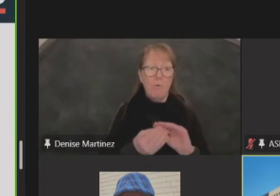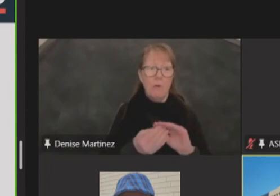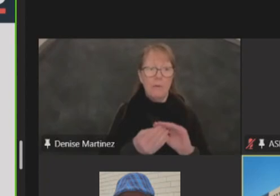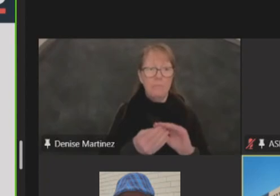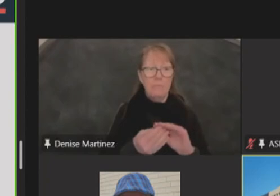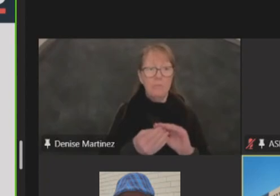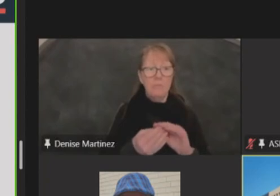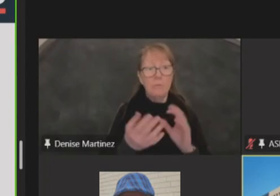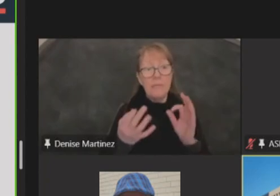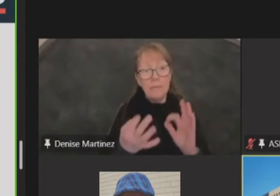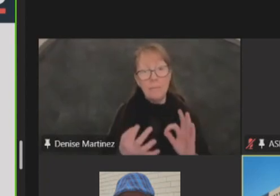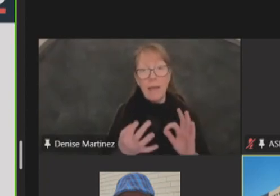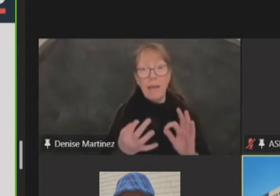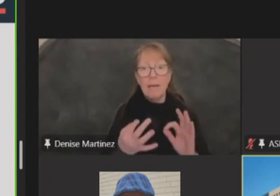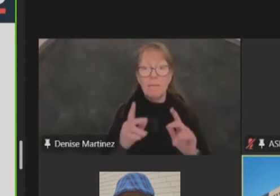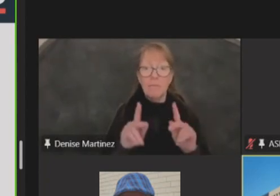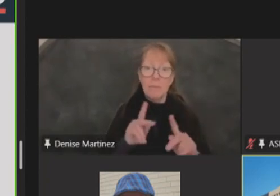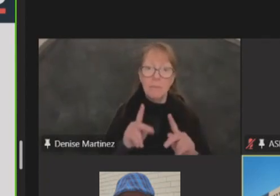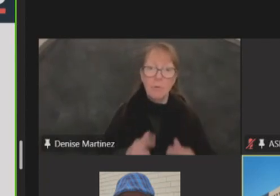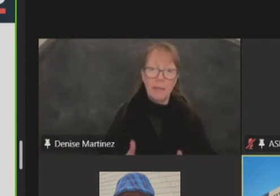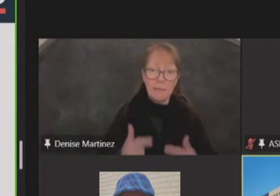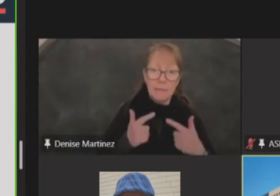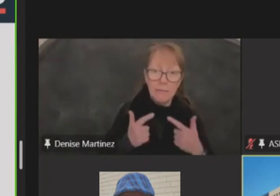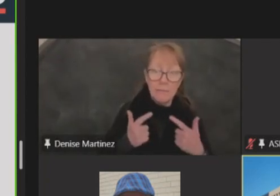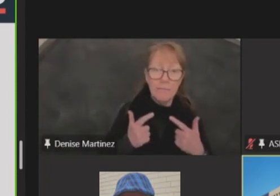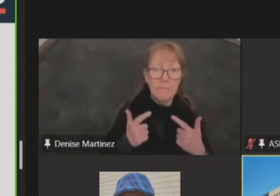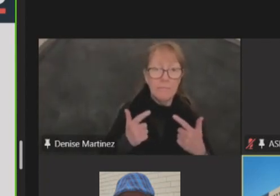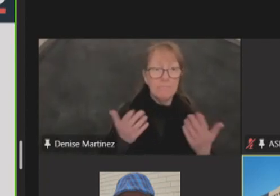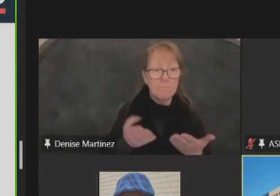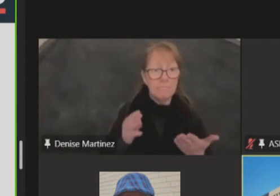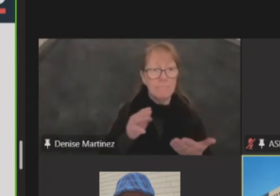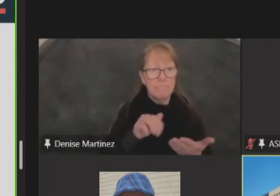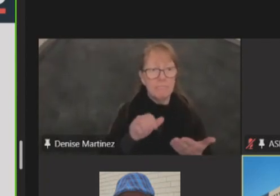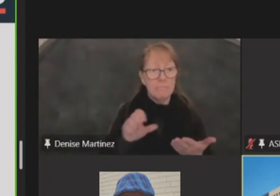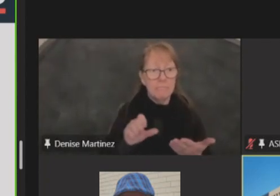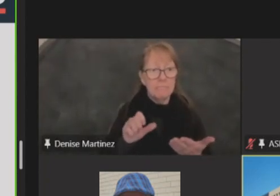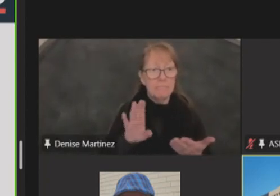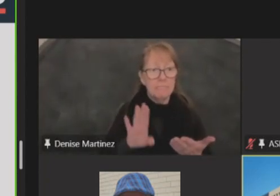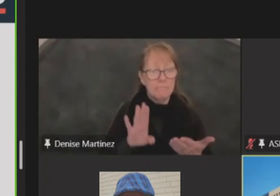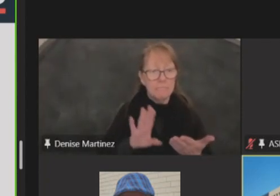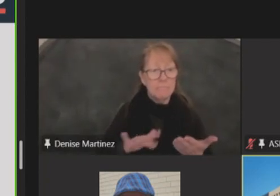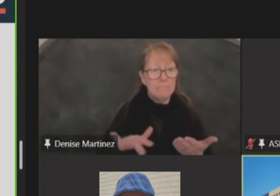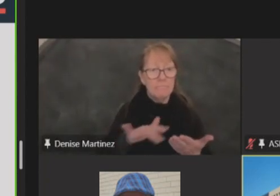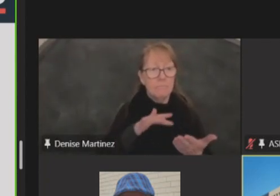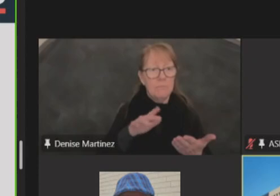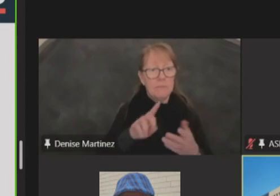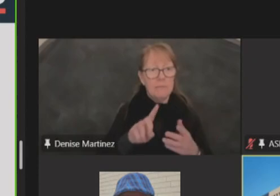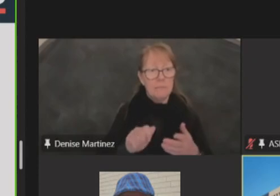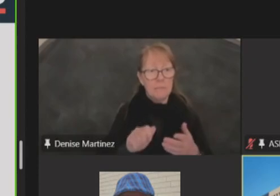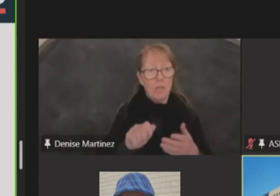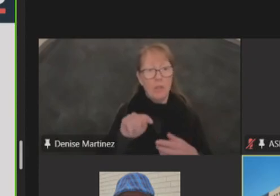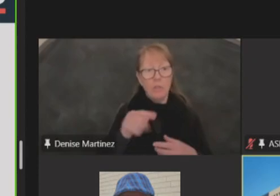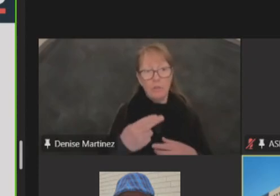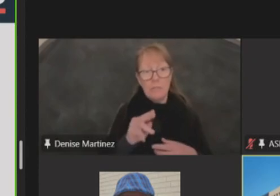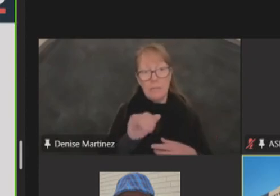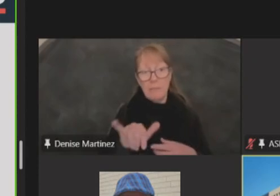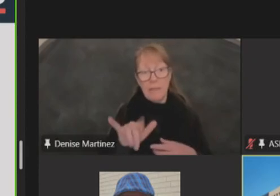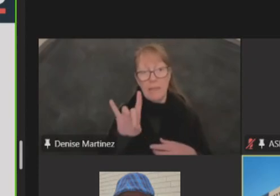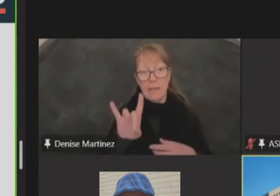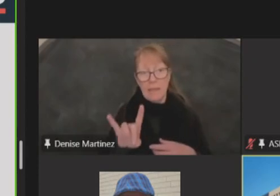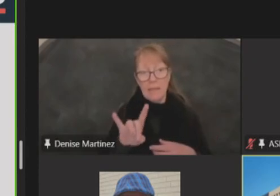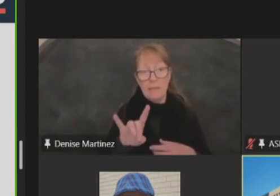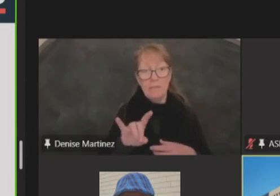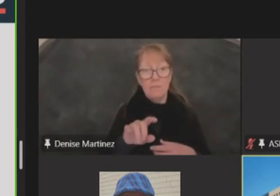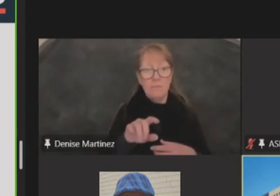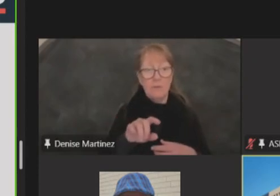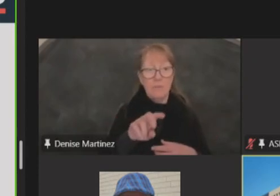input from residents with disabilities and answer their questions. It's going to be Thursday, May 8th from 2 to 3:30. It will be a hybrid